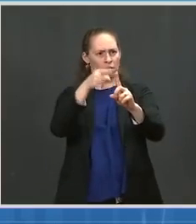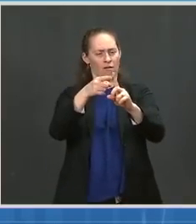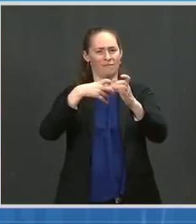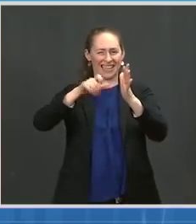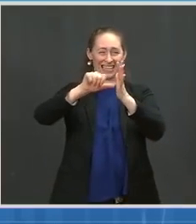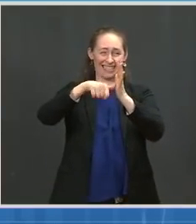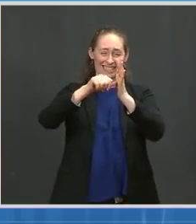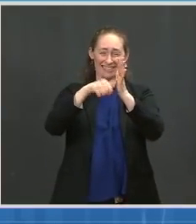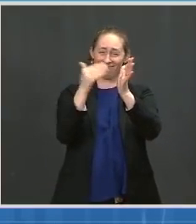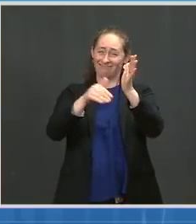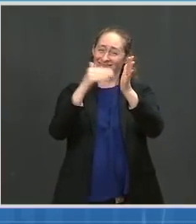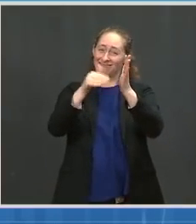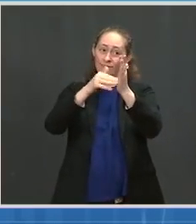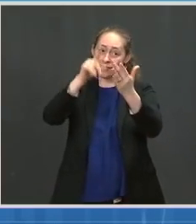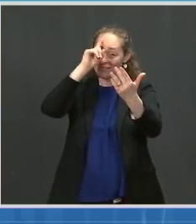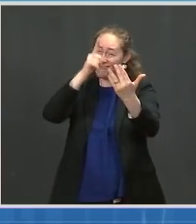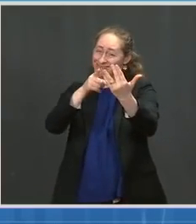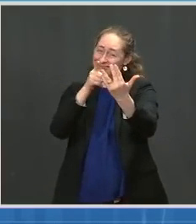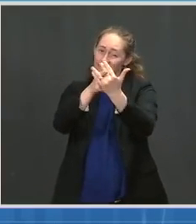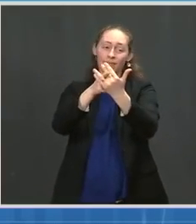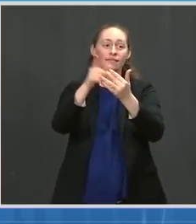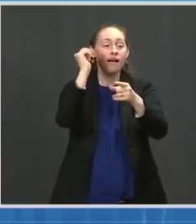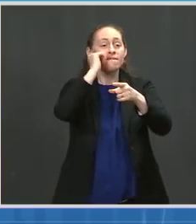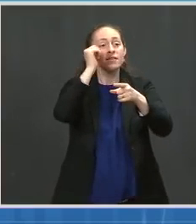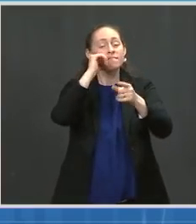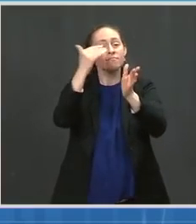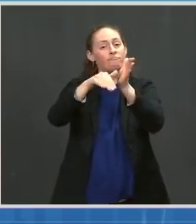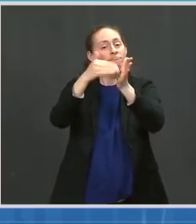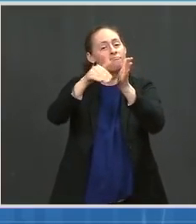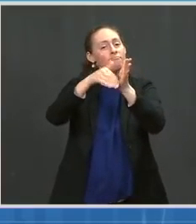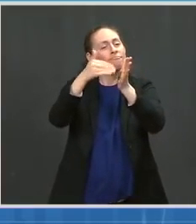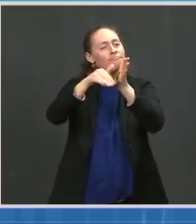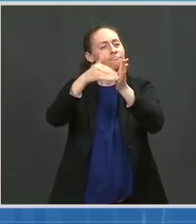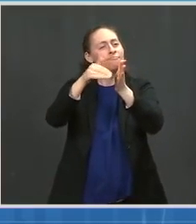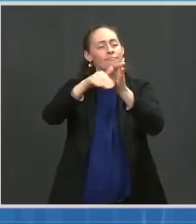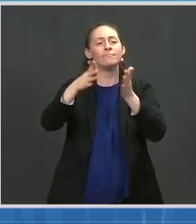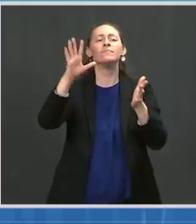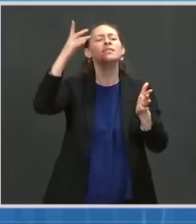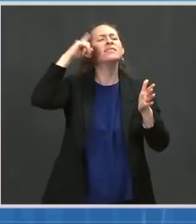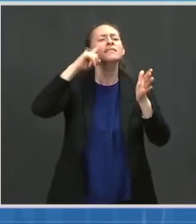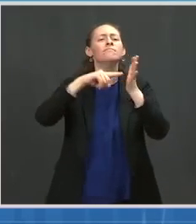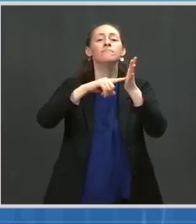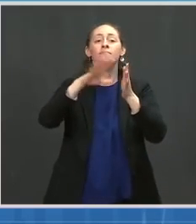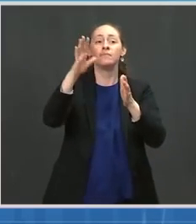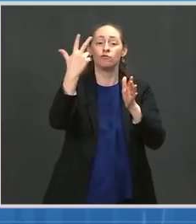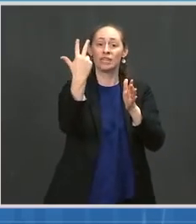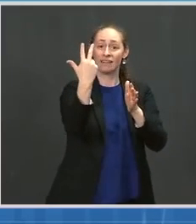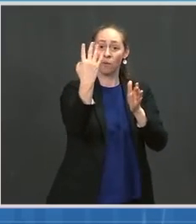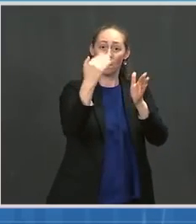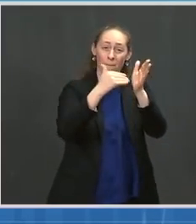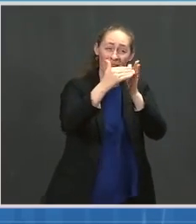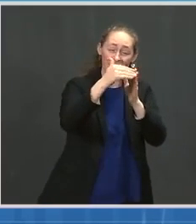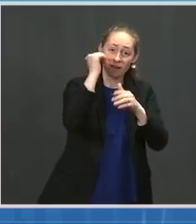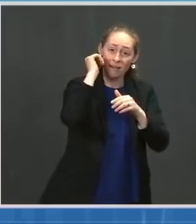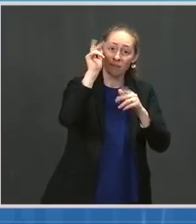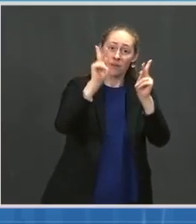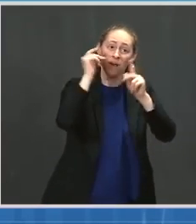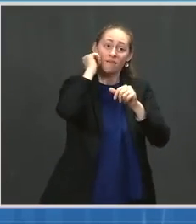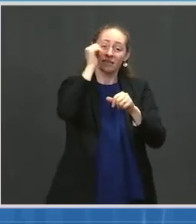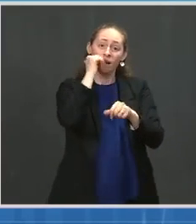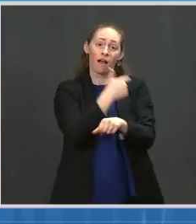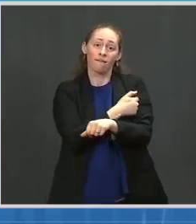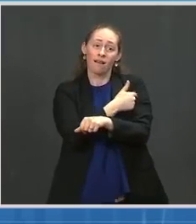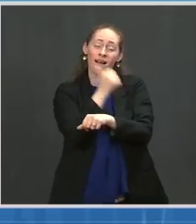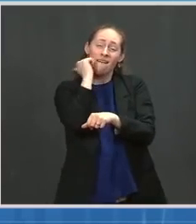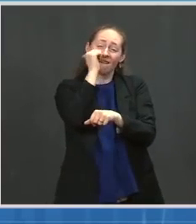that every day that goes by, when we get 3 to 4 million people vaccinated, we get closer and